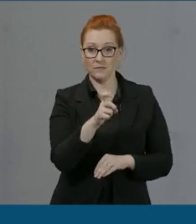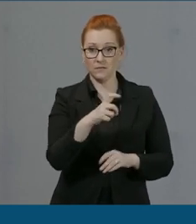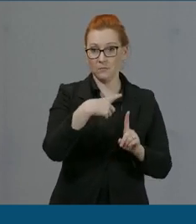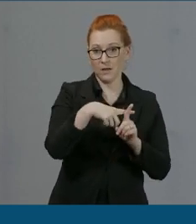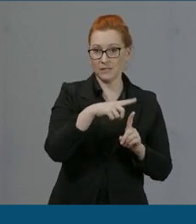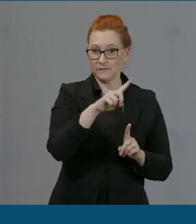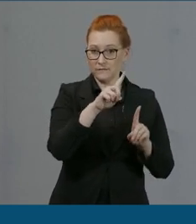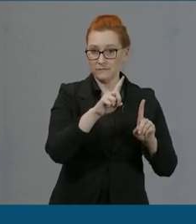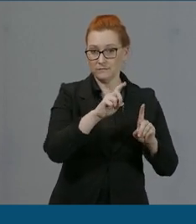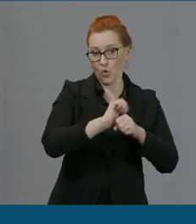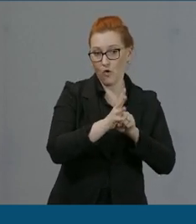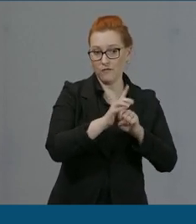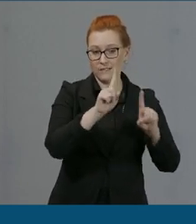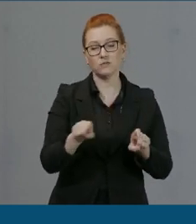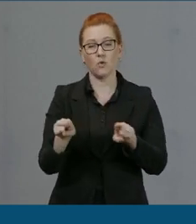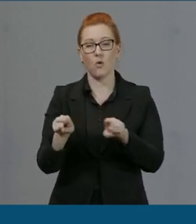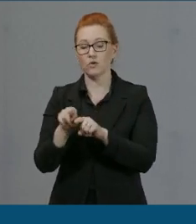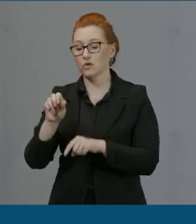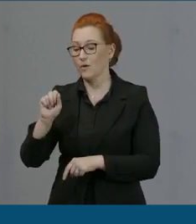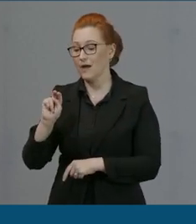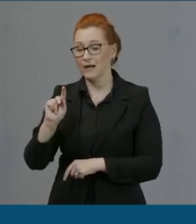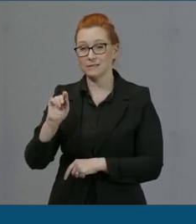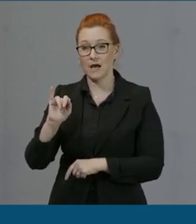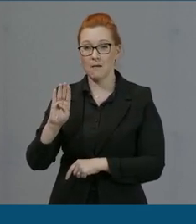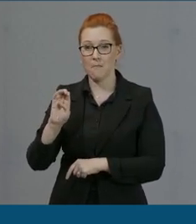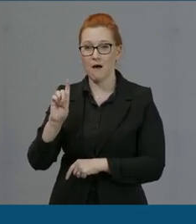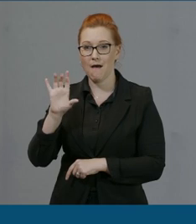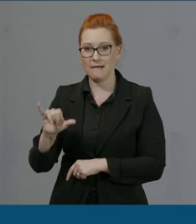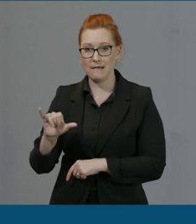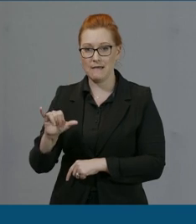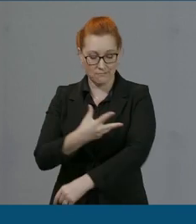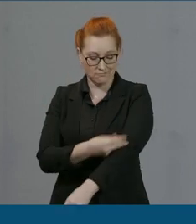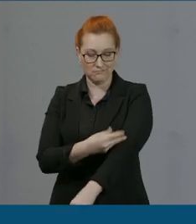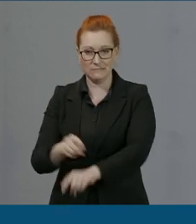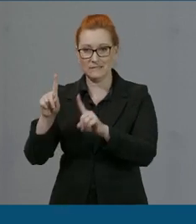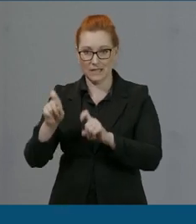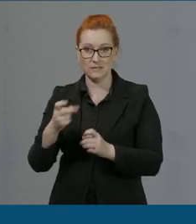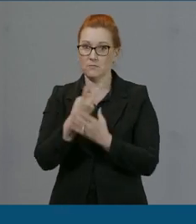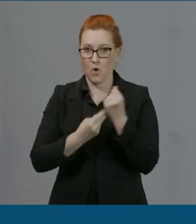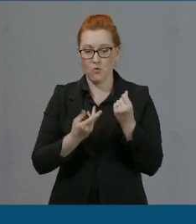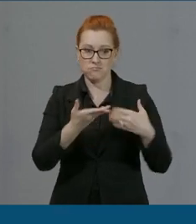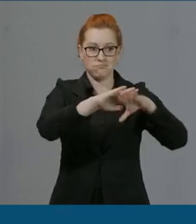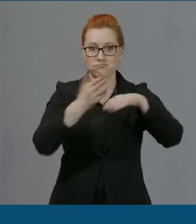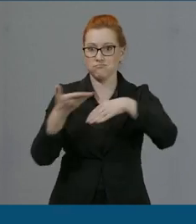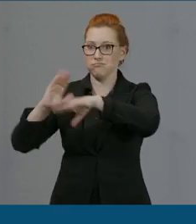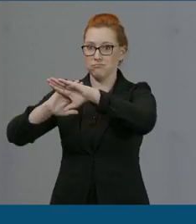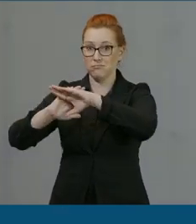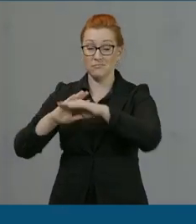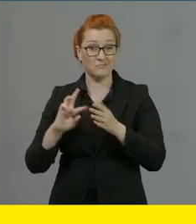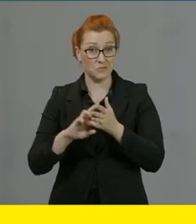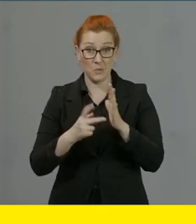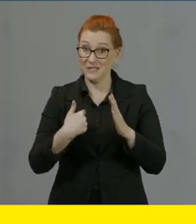light to make additional decisions or for our first step forward.